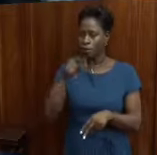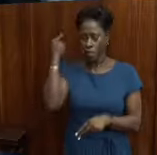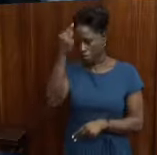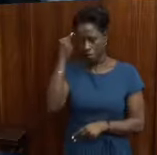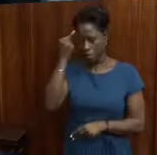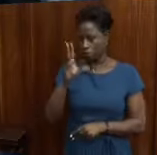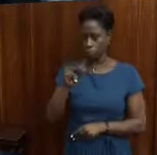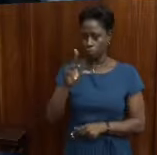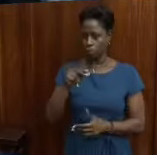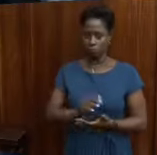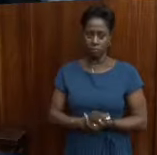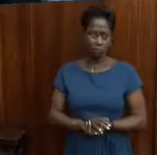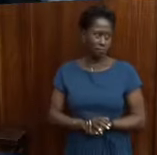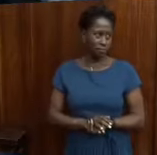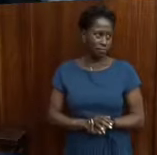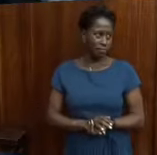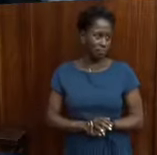minimized.